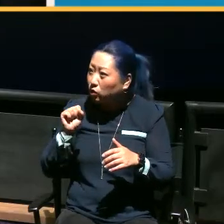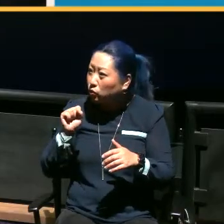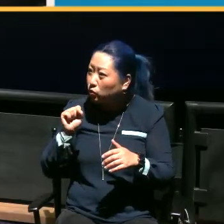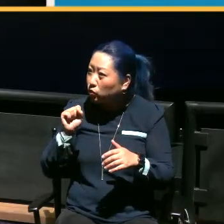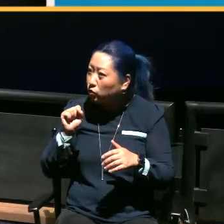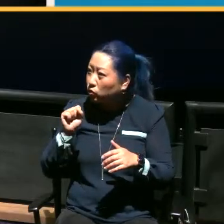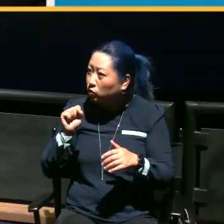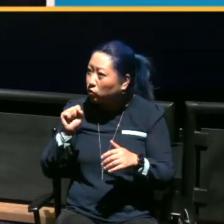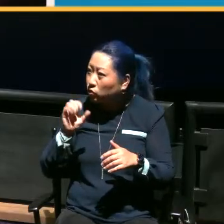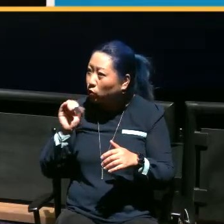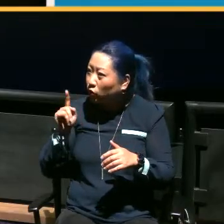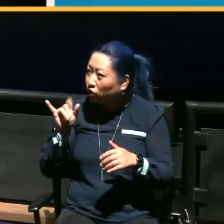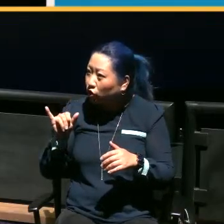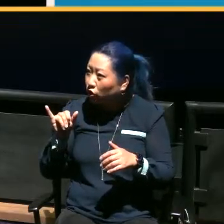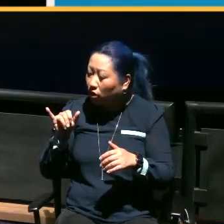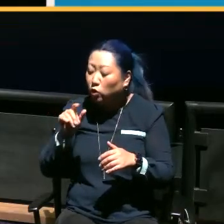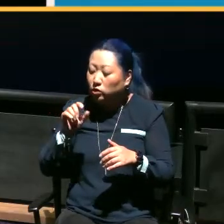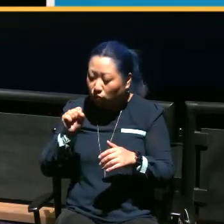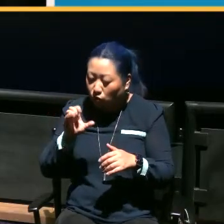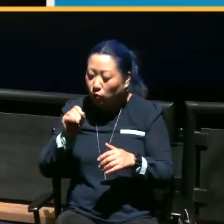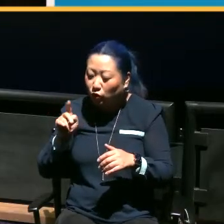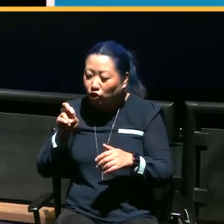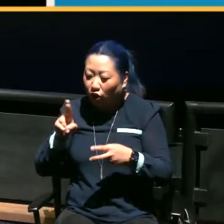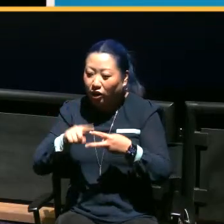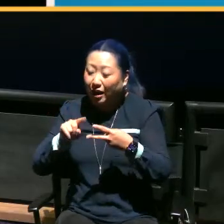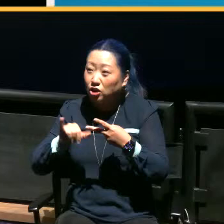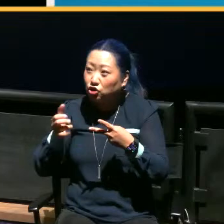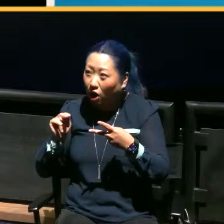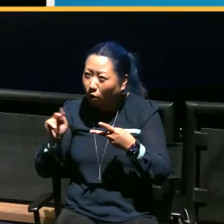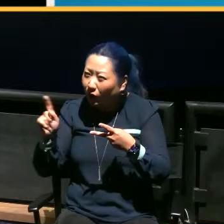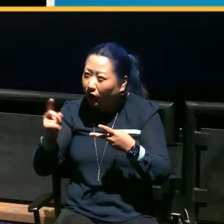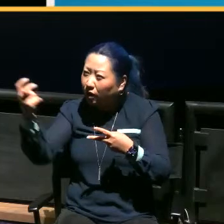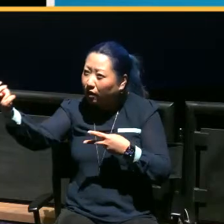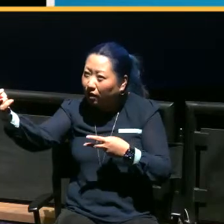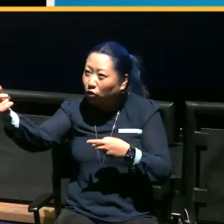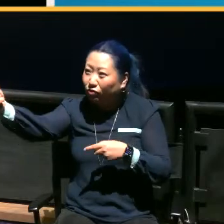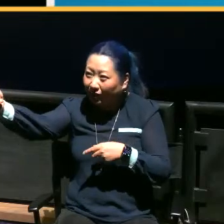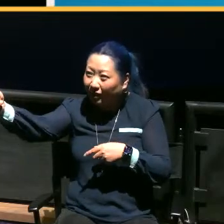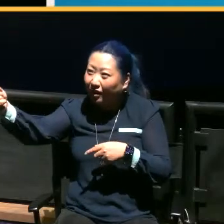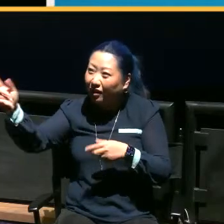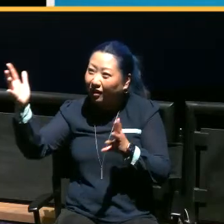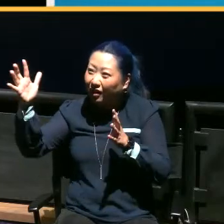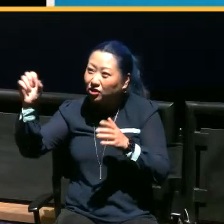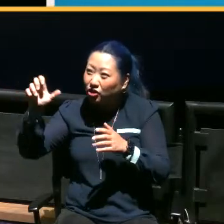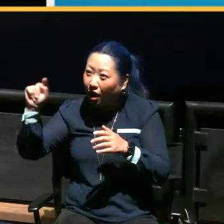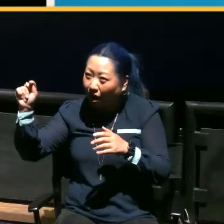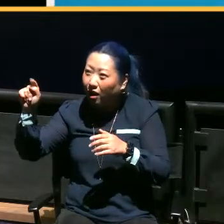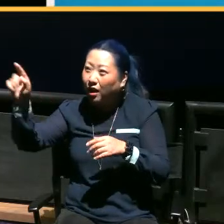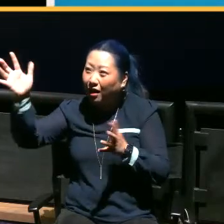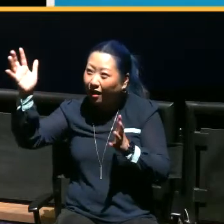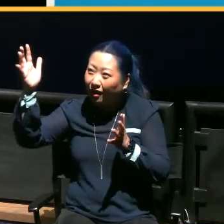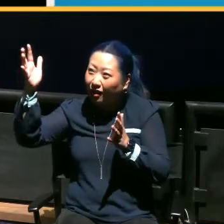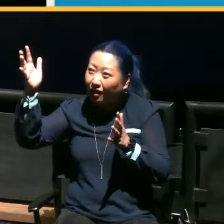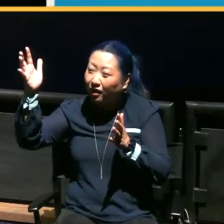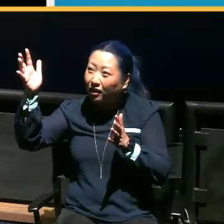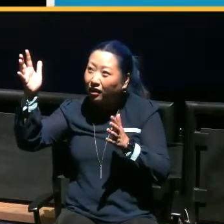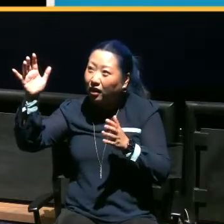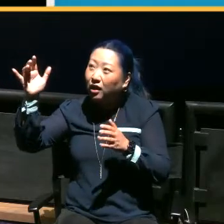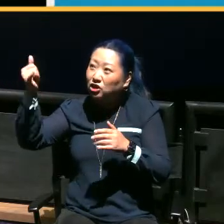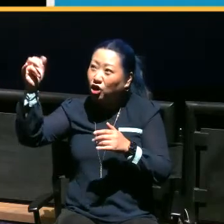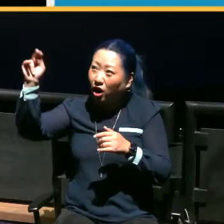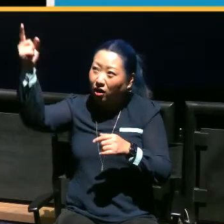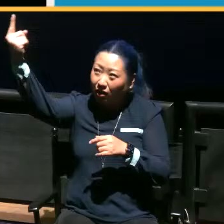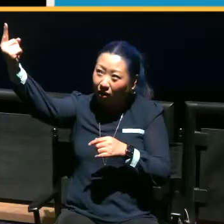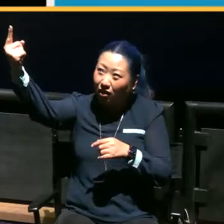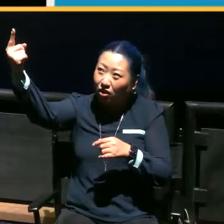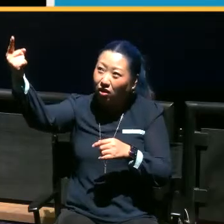somewhere? Okay, both are there, right? So John and Scooter. So Scott, there you go. Scott Altman, our commander. And John, there he is